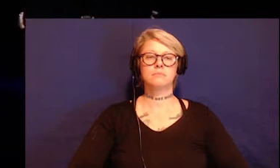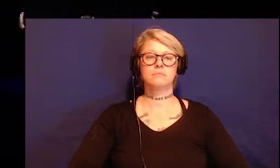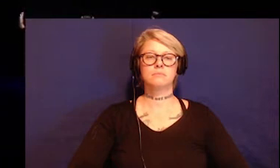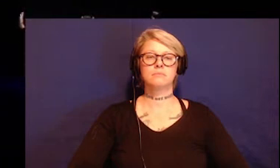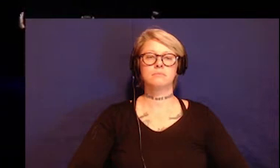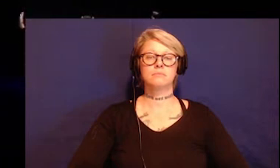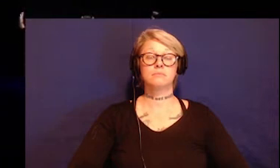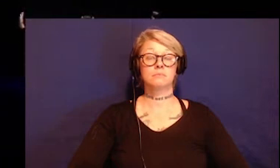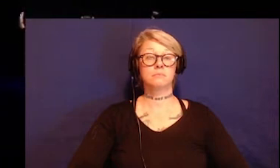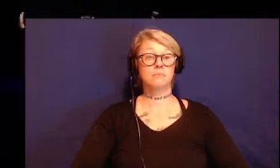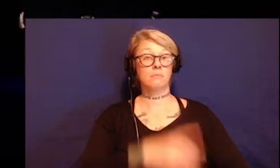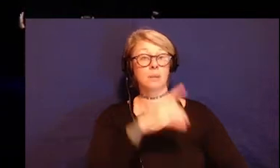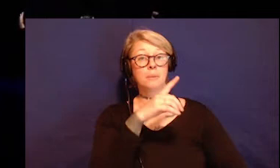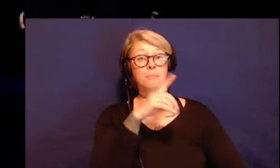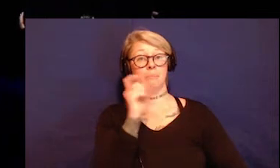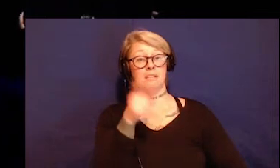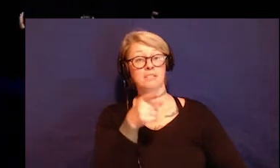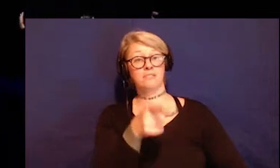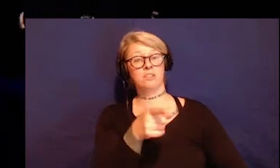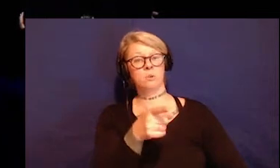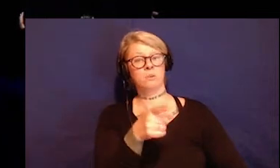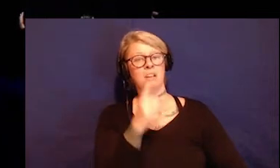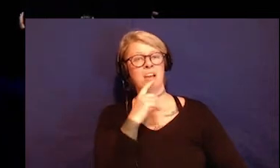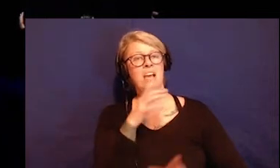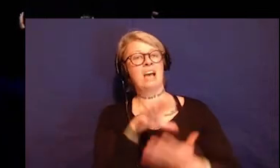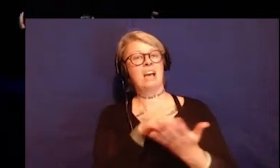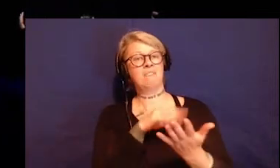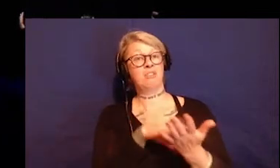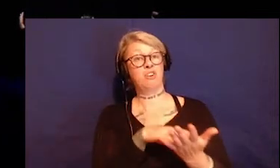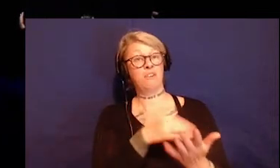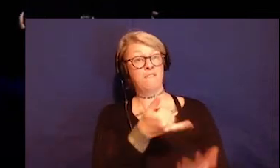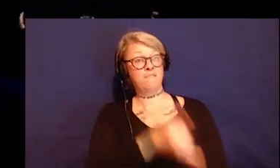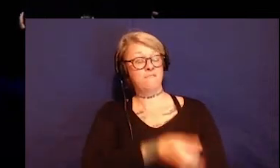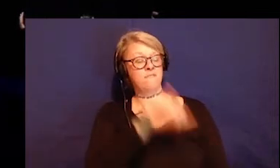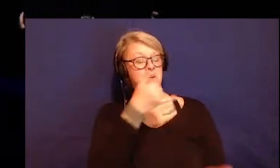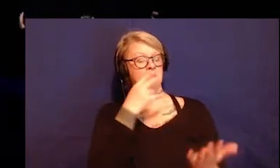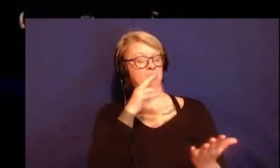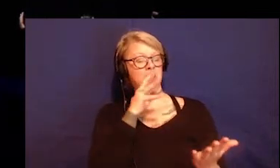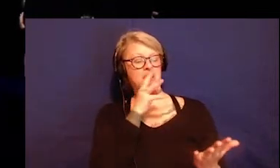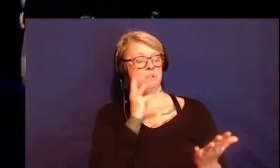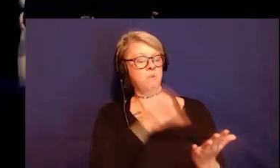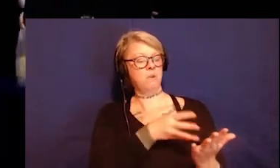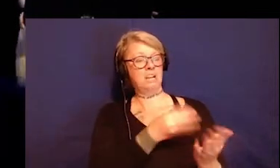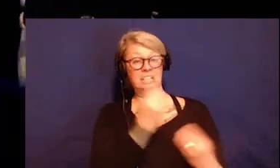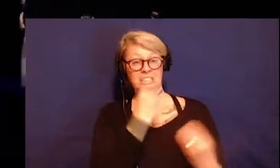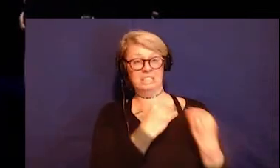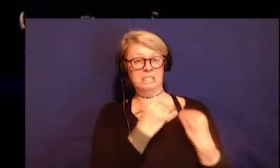Because of you, I've learned to ignore phone calls and to eat very little.